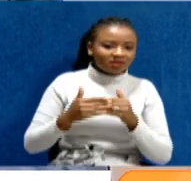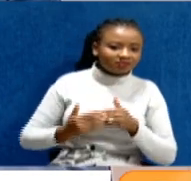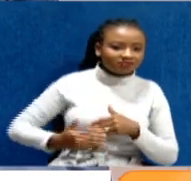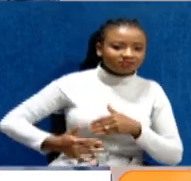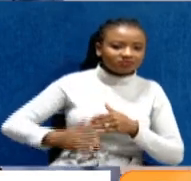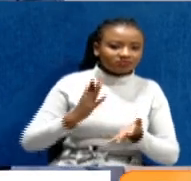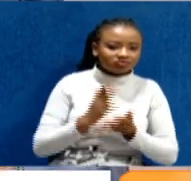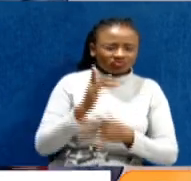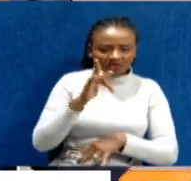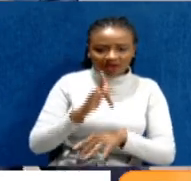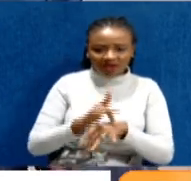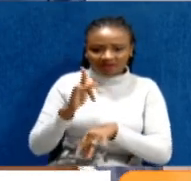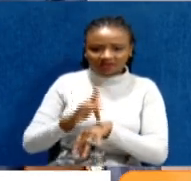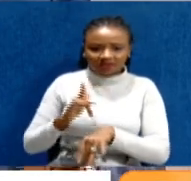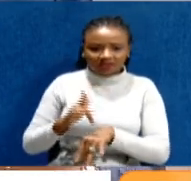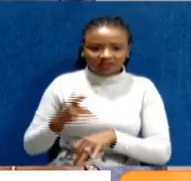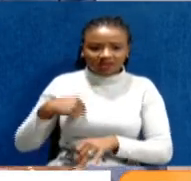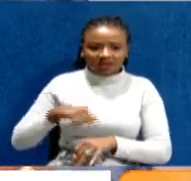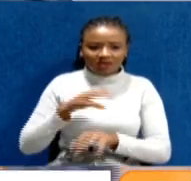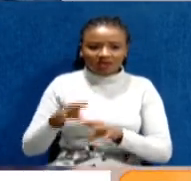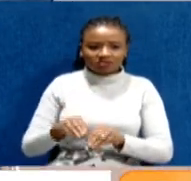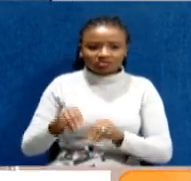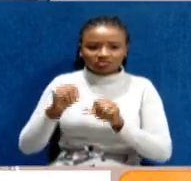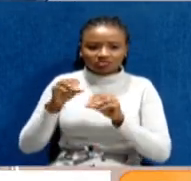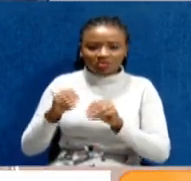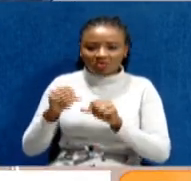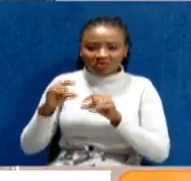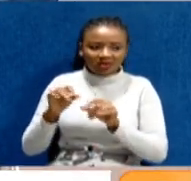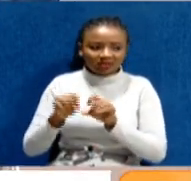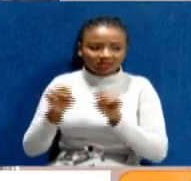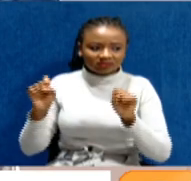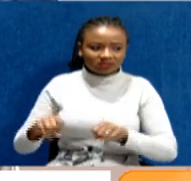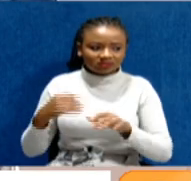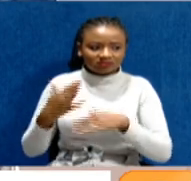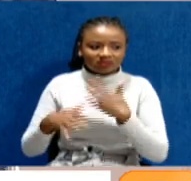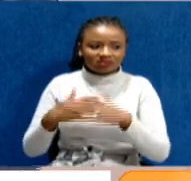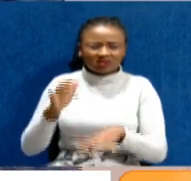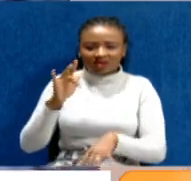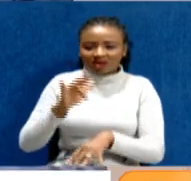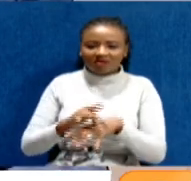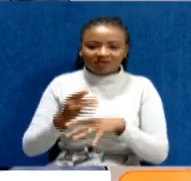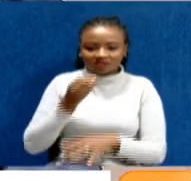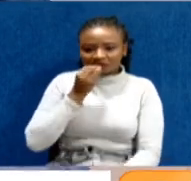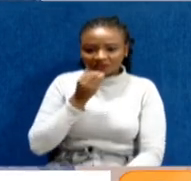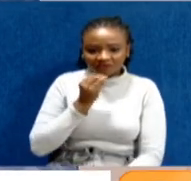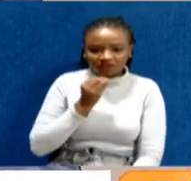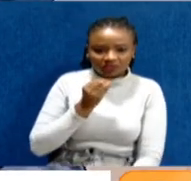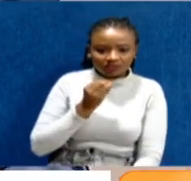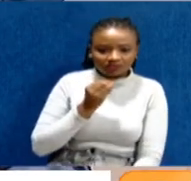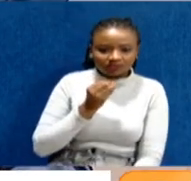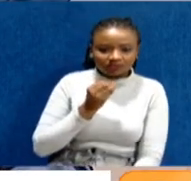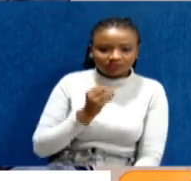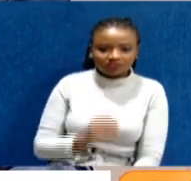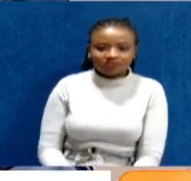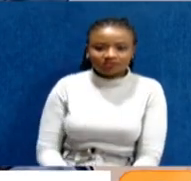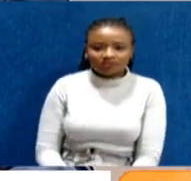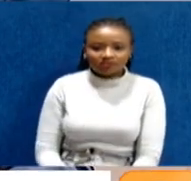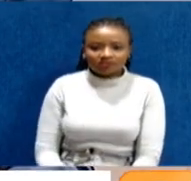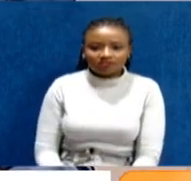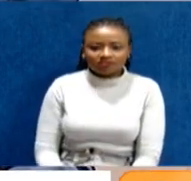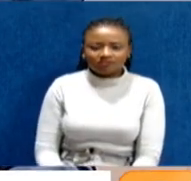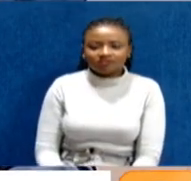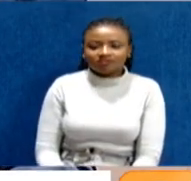that tend to have effects on our soil systems, yeah, and eventually on what we produce. Now, in terms of knowledge, yeah, information,